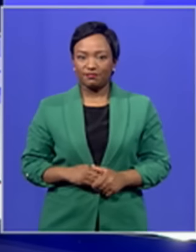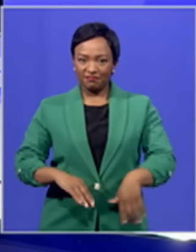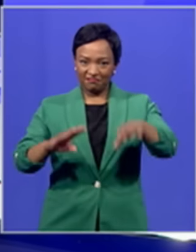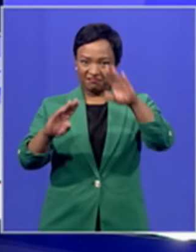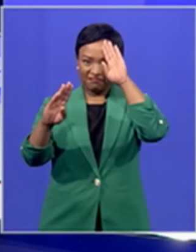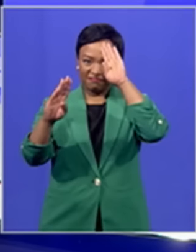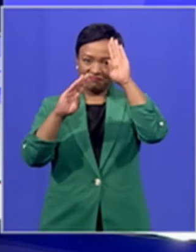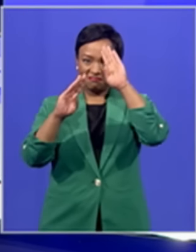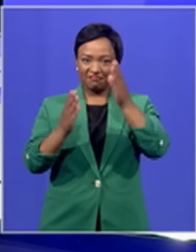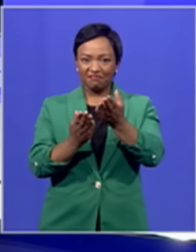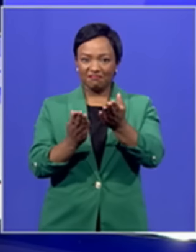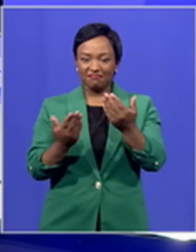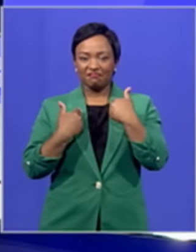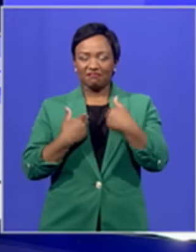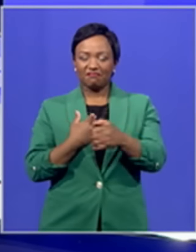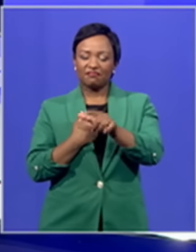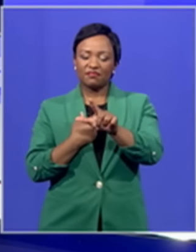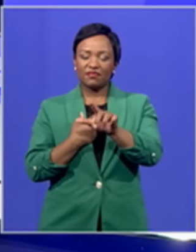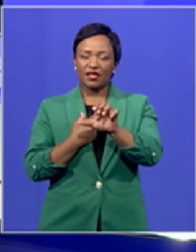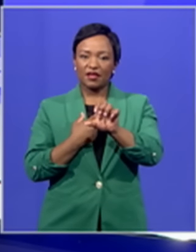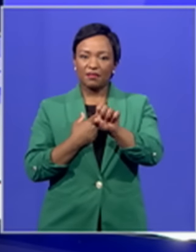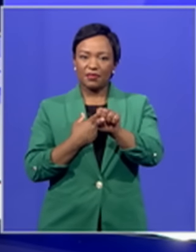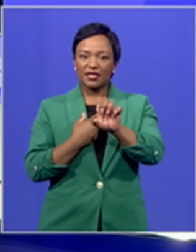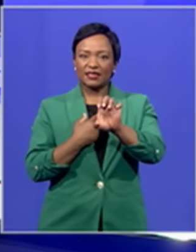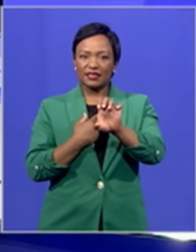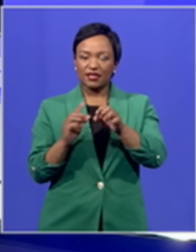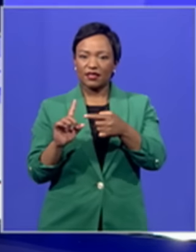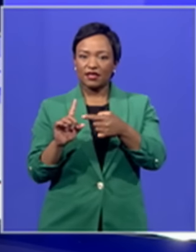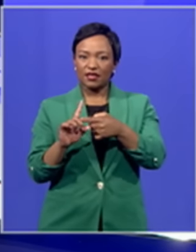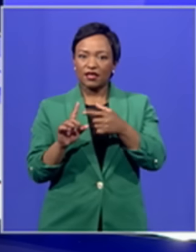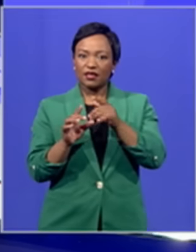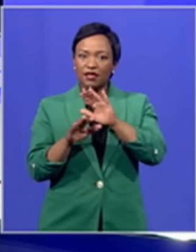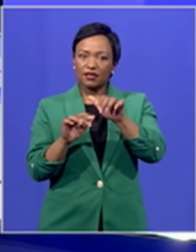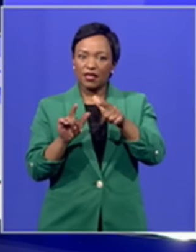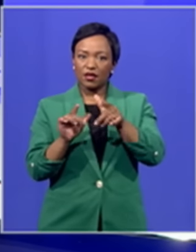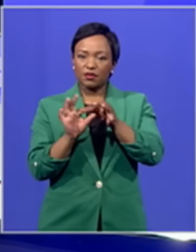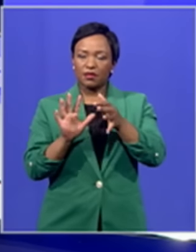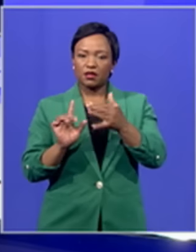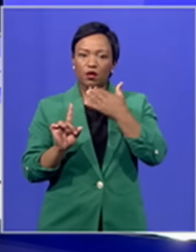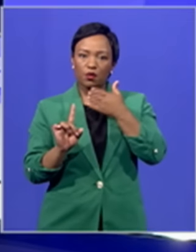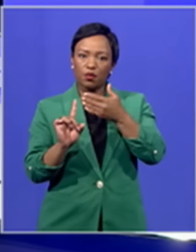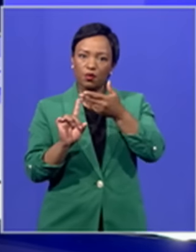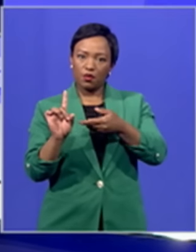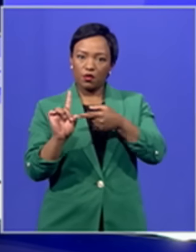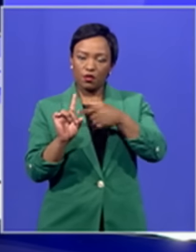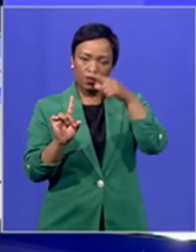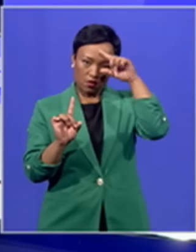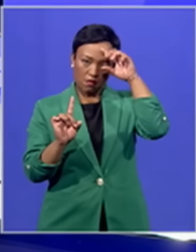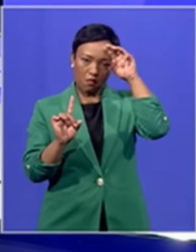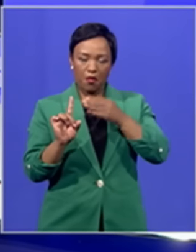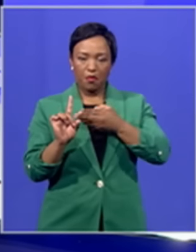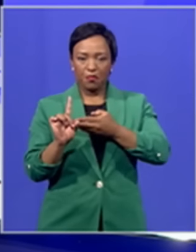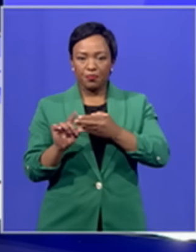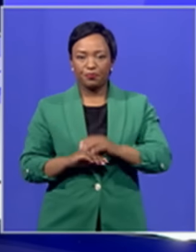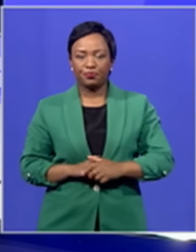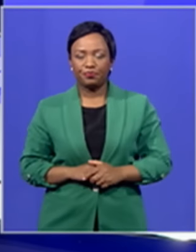Bešung madume ke yao ke lebeseng ka dimeng gomme ke tla thušana le mofetoledi wa polelo ya diatla lehono Kgaetšedi Mpho